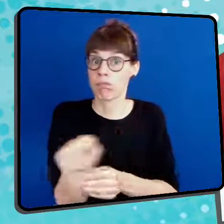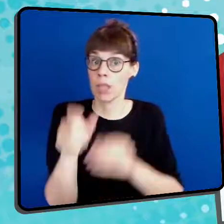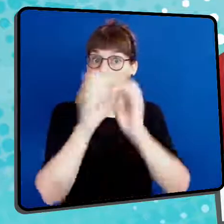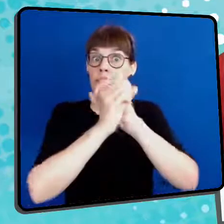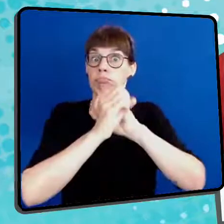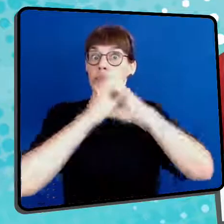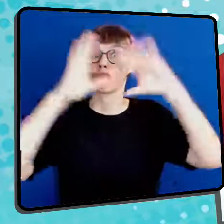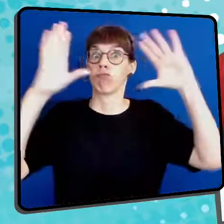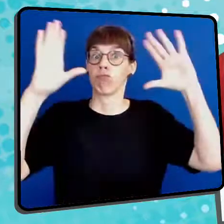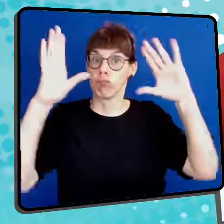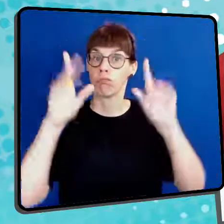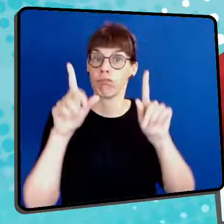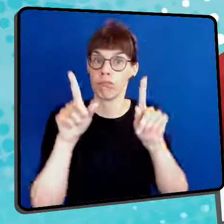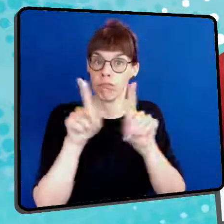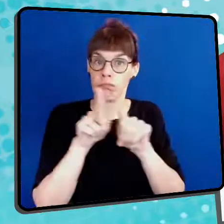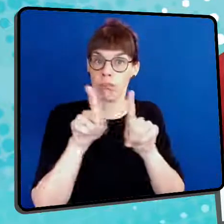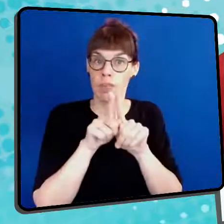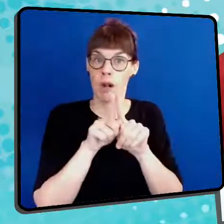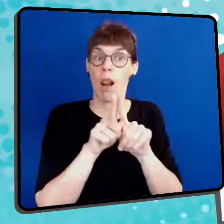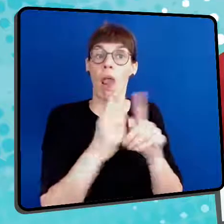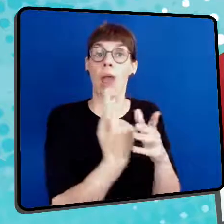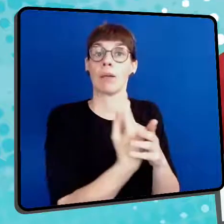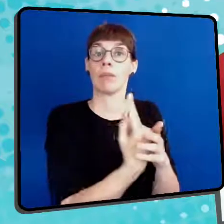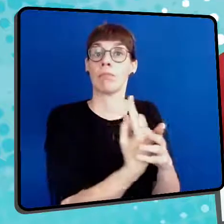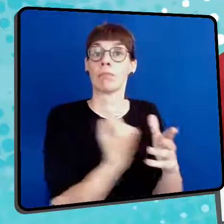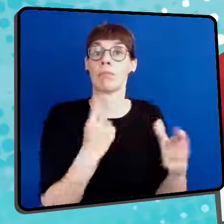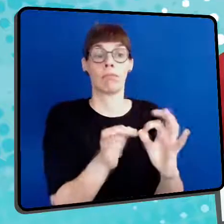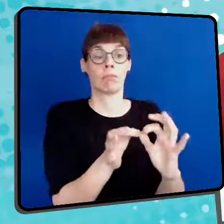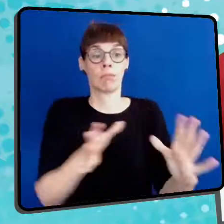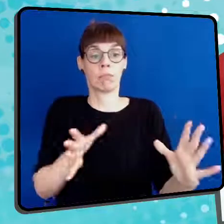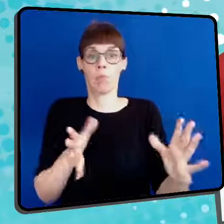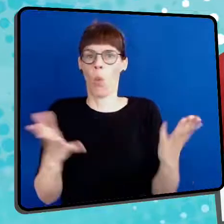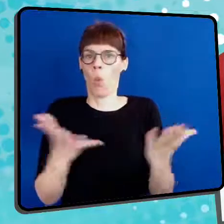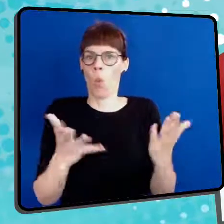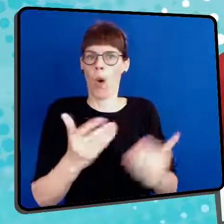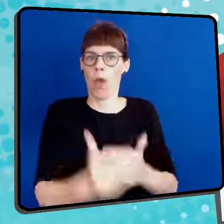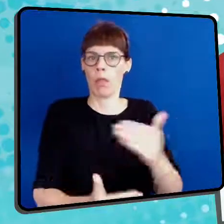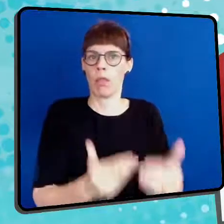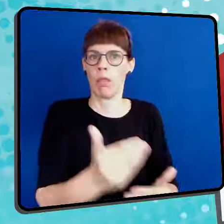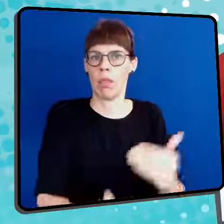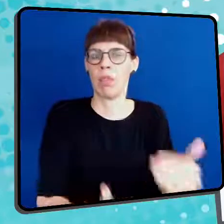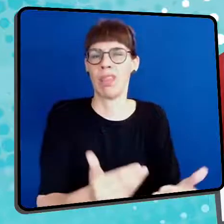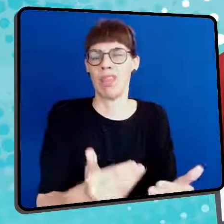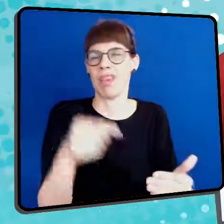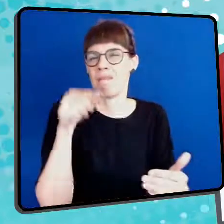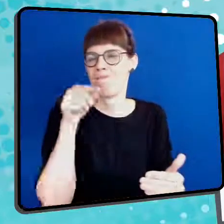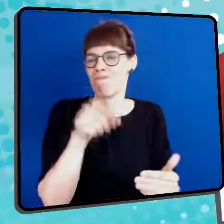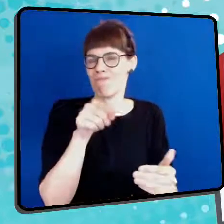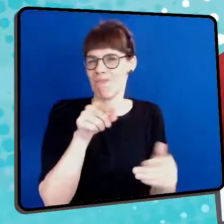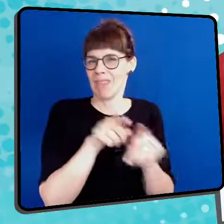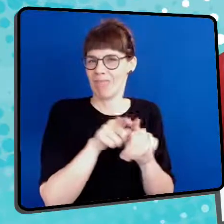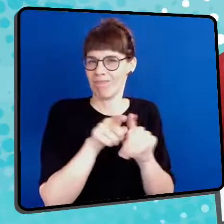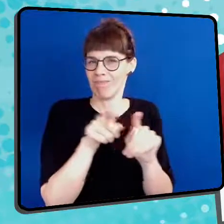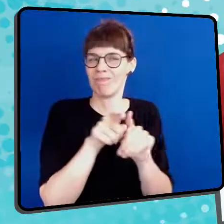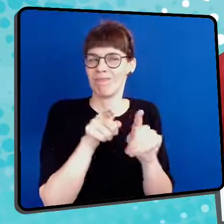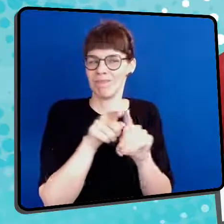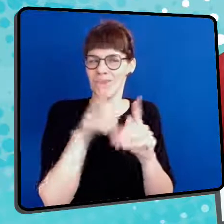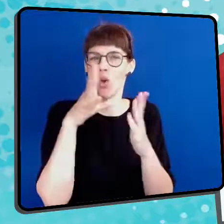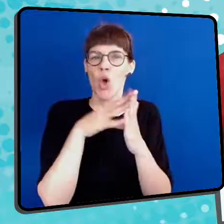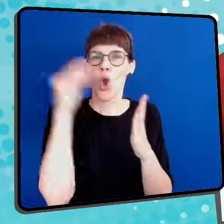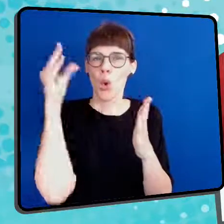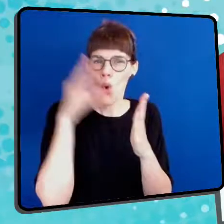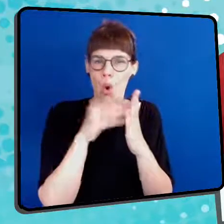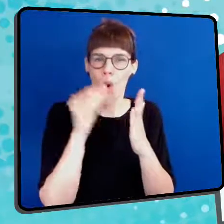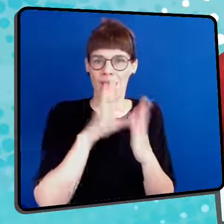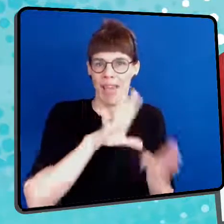you leave, what's going on still. And that learning has kind of expanded into the AI community, and that's how we know